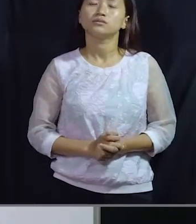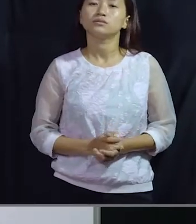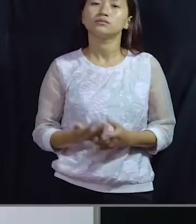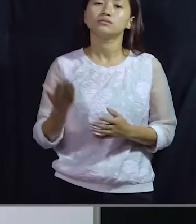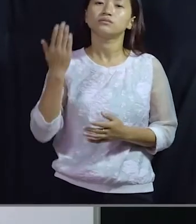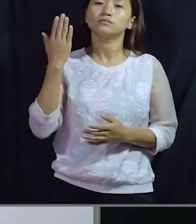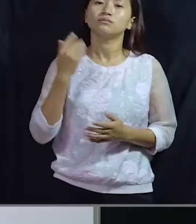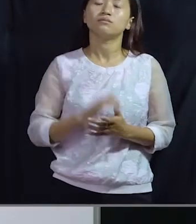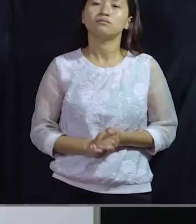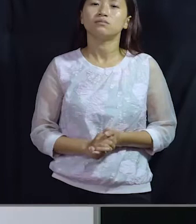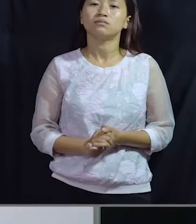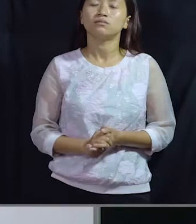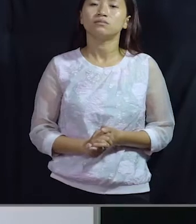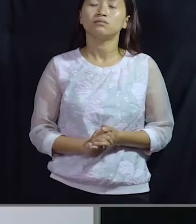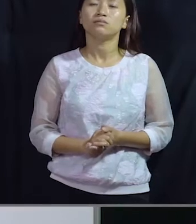before this,